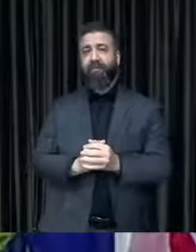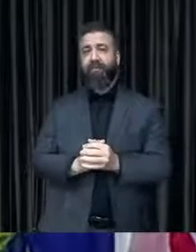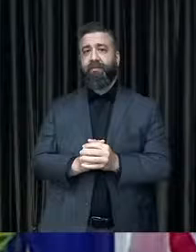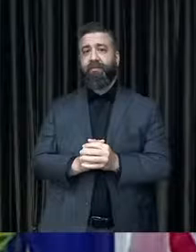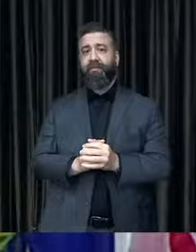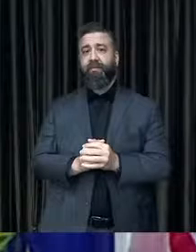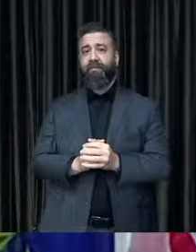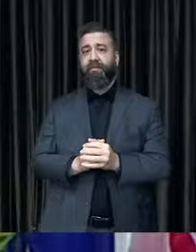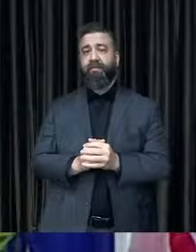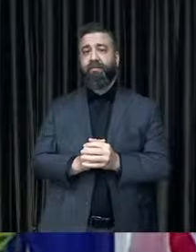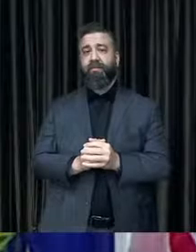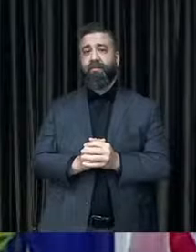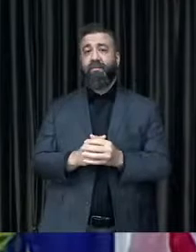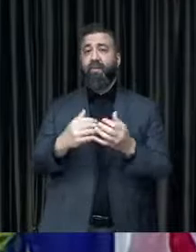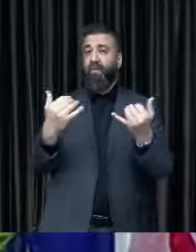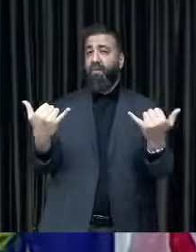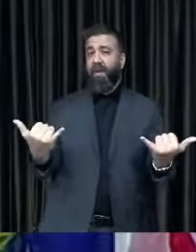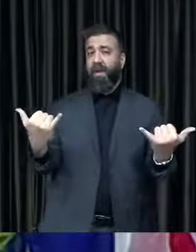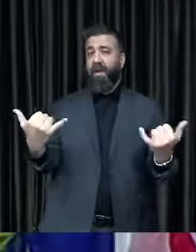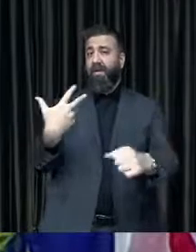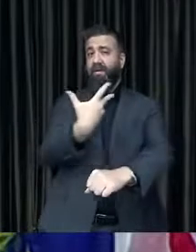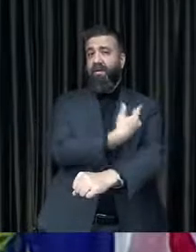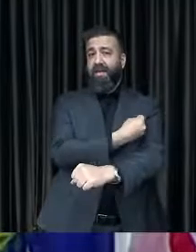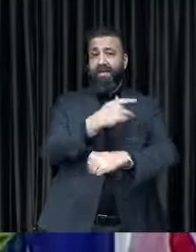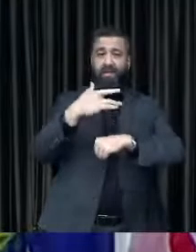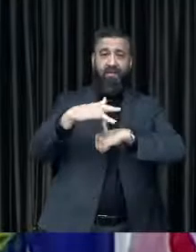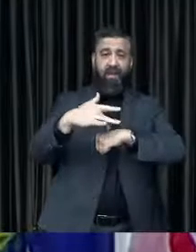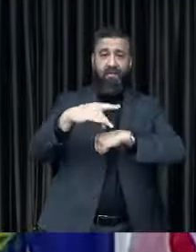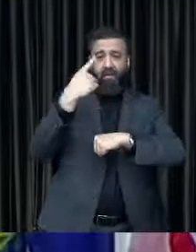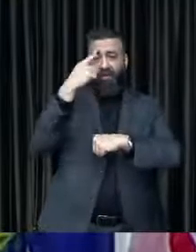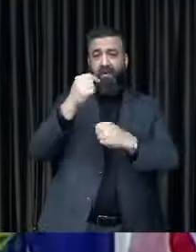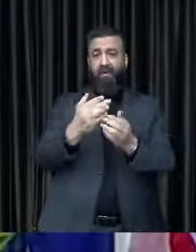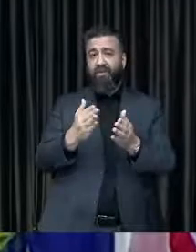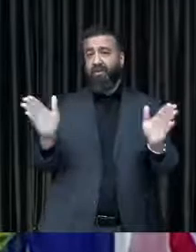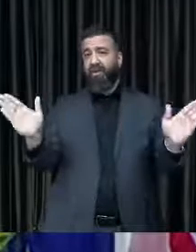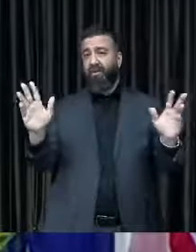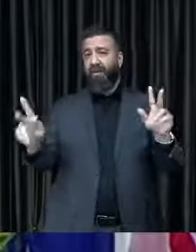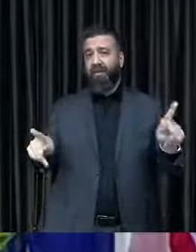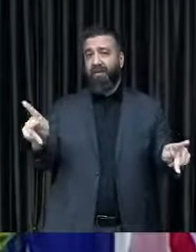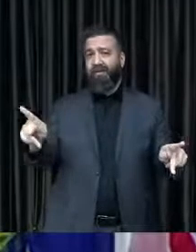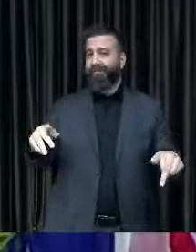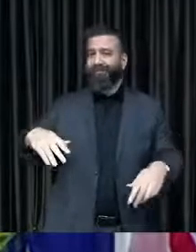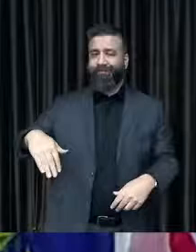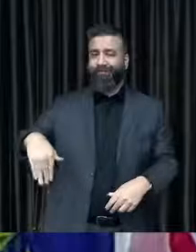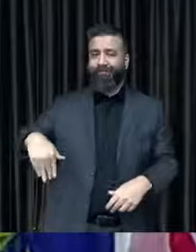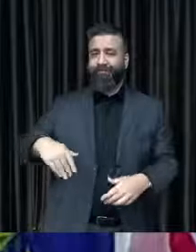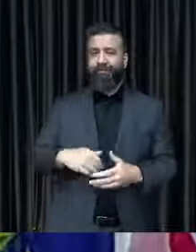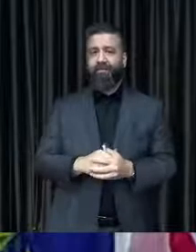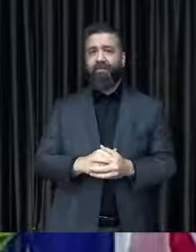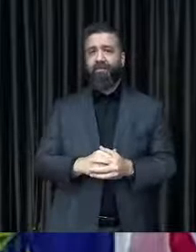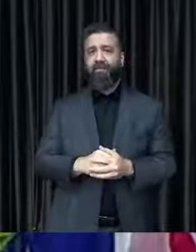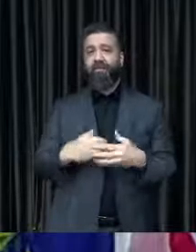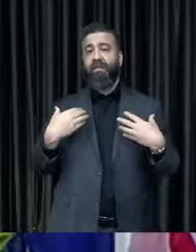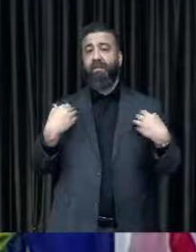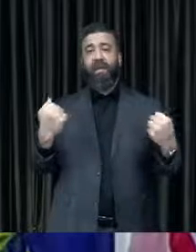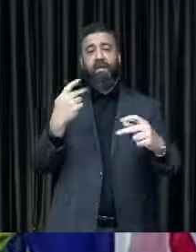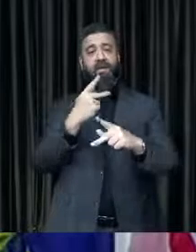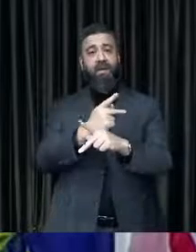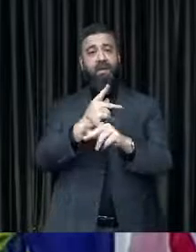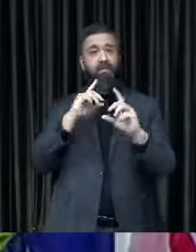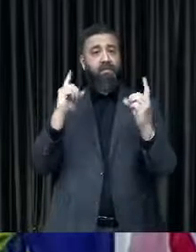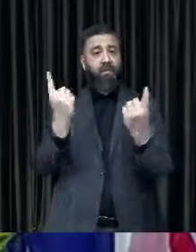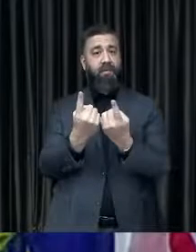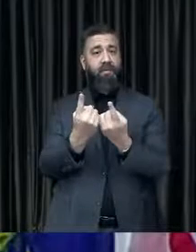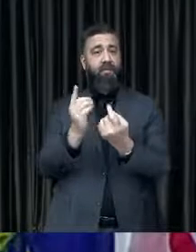this time, though, no vaccines are available to the general public. The Health Department will continue to follow state and federal